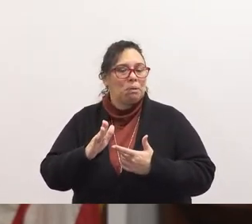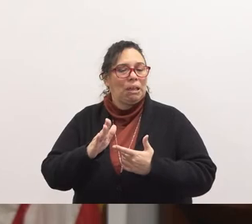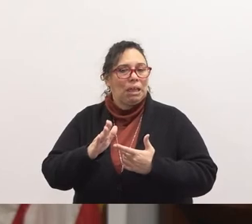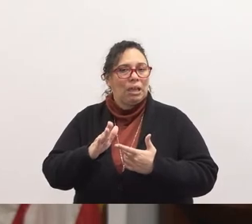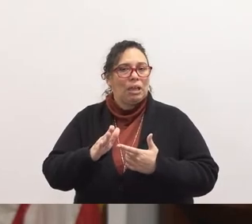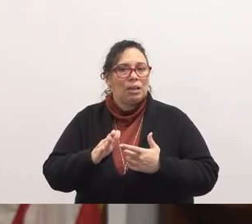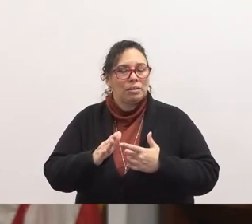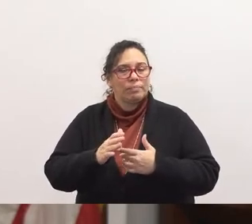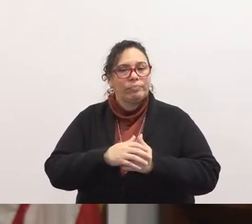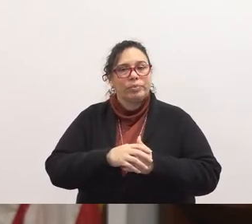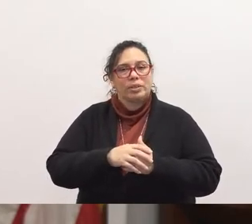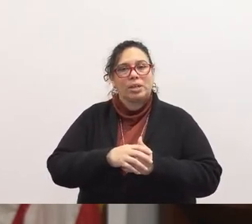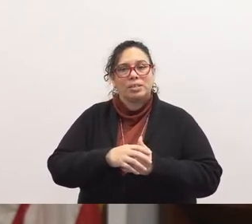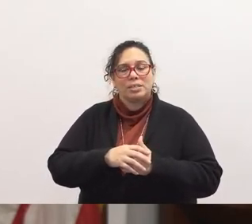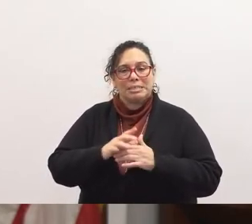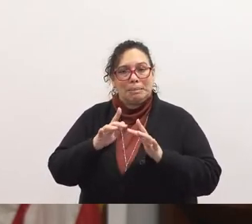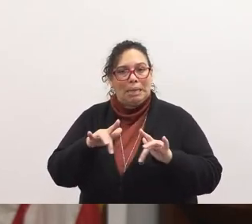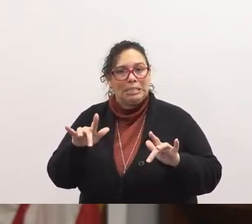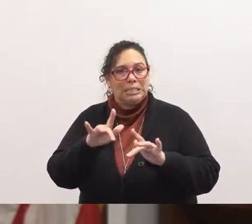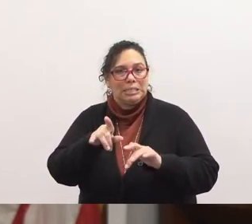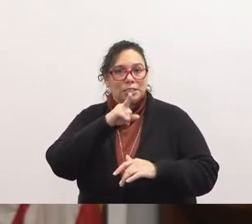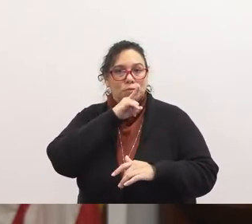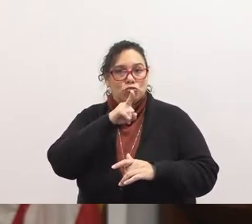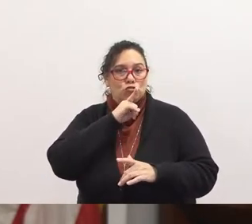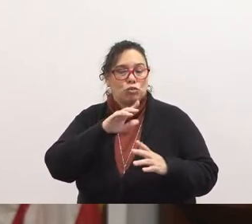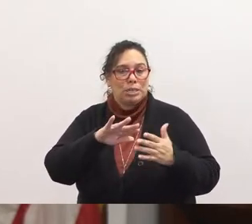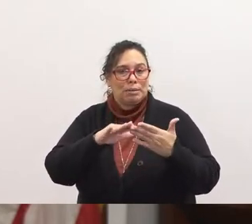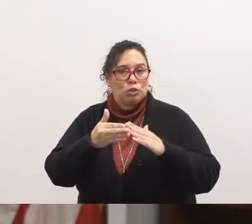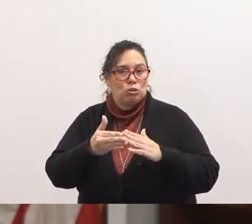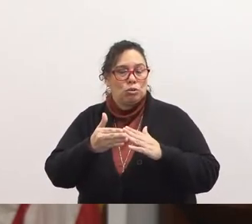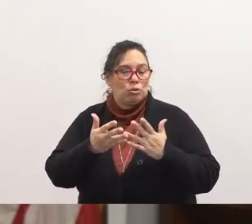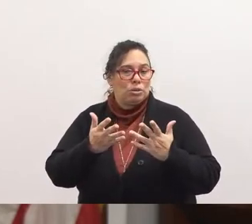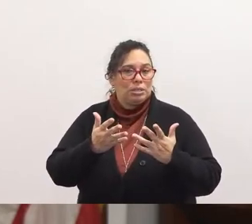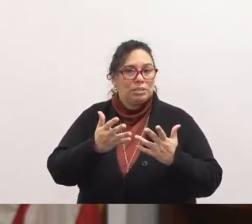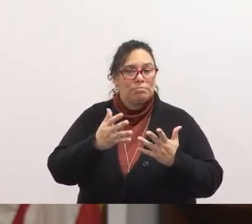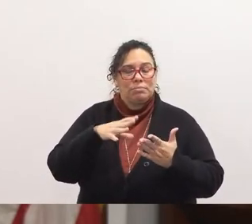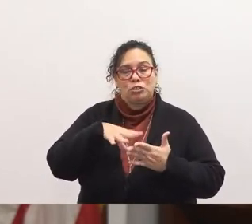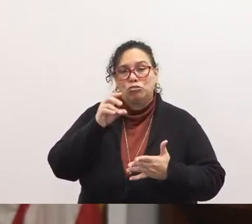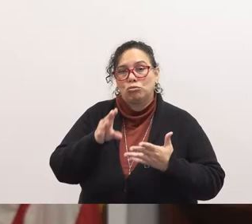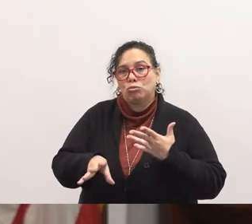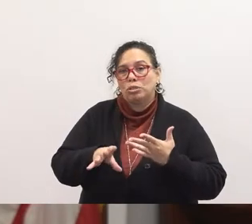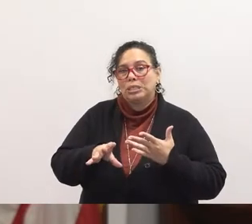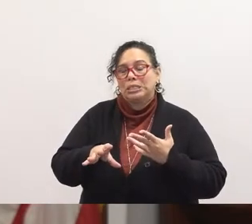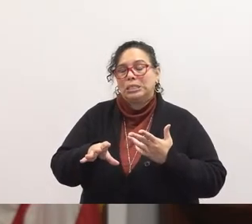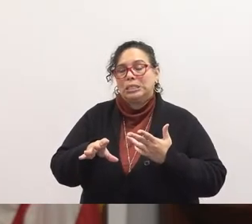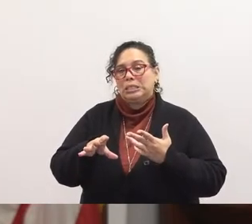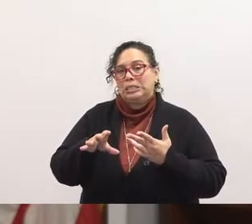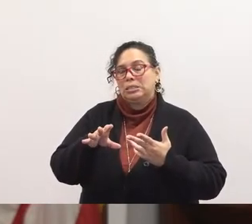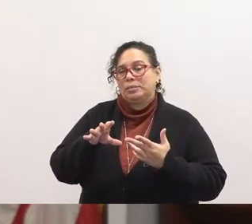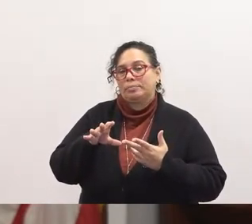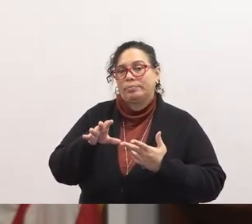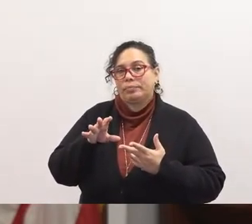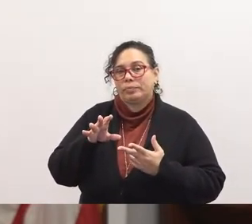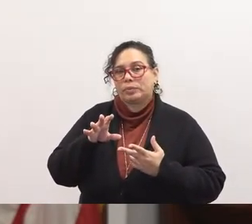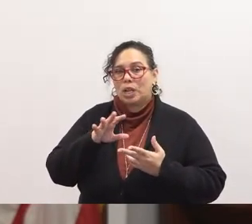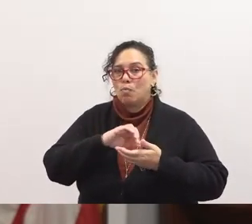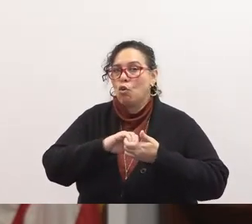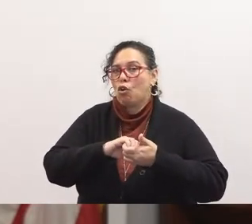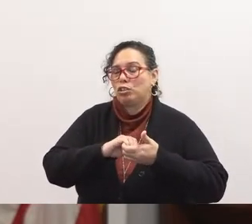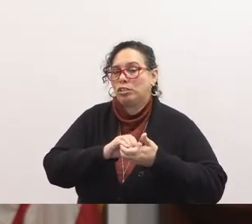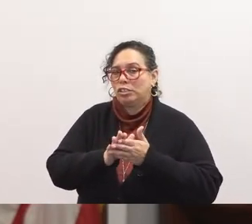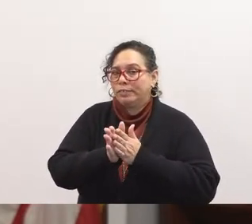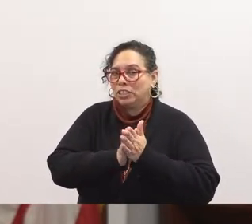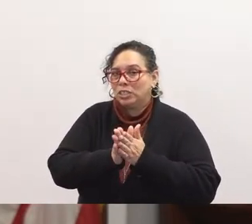I also want to make sure that our community students and partners are vigilant that we've received the